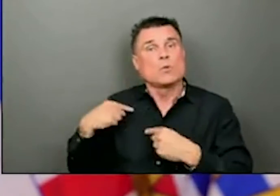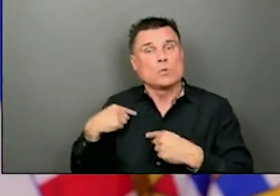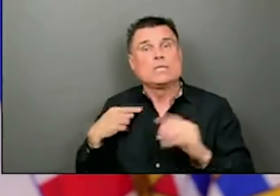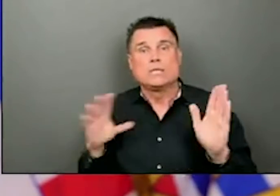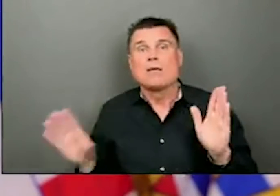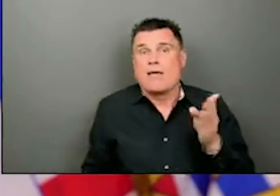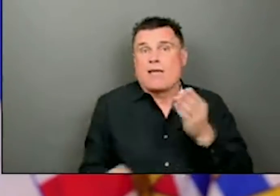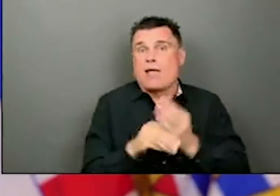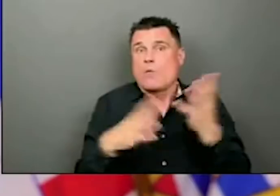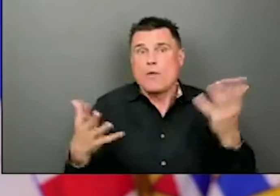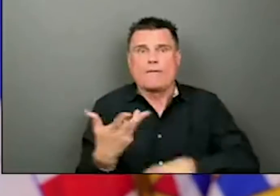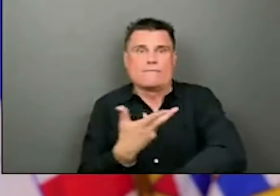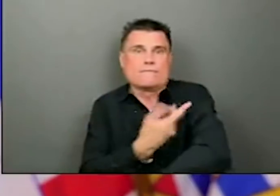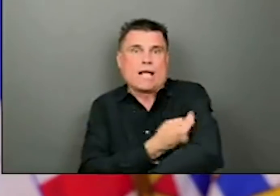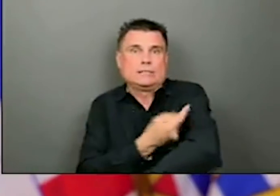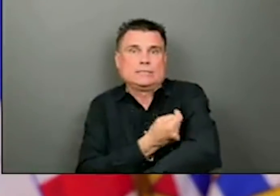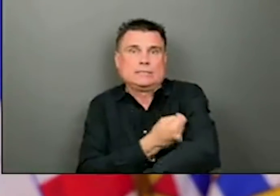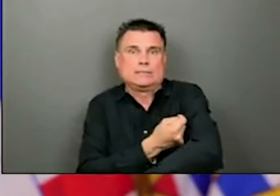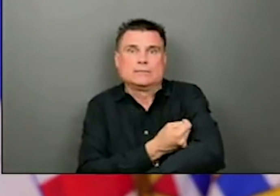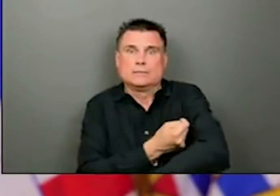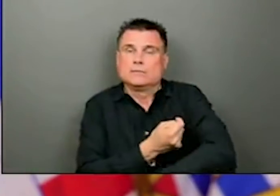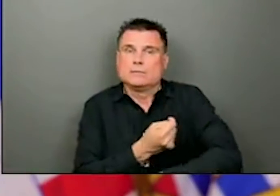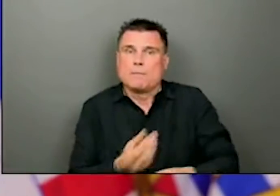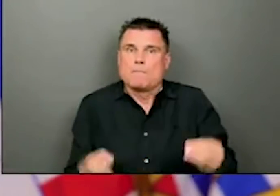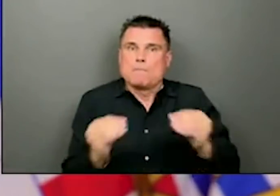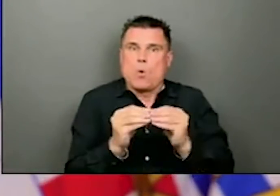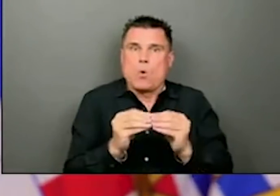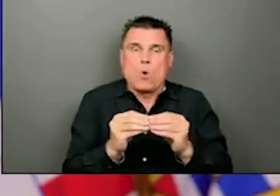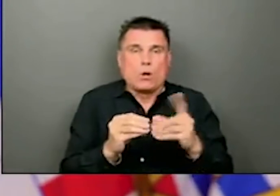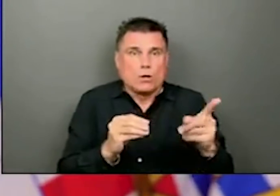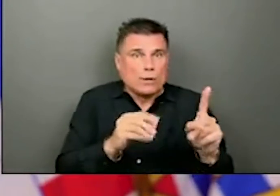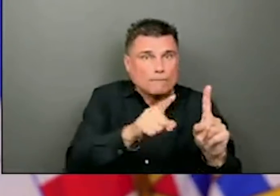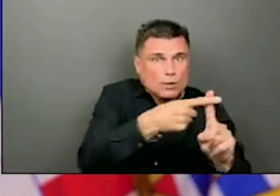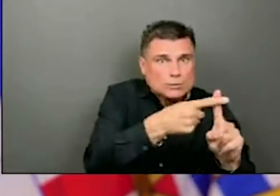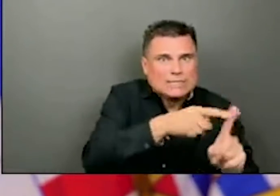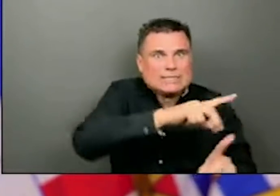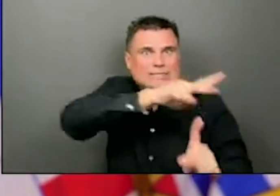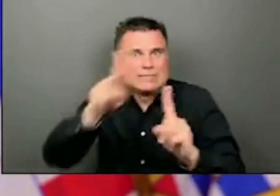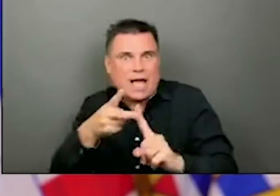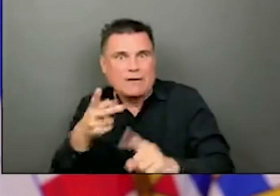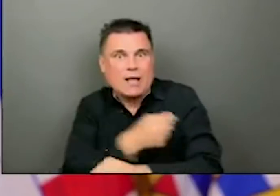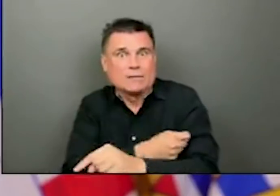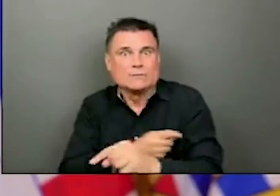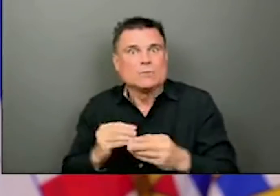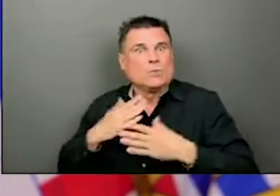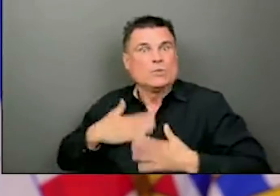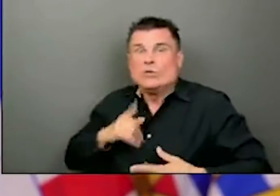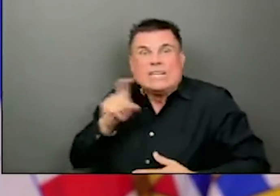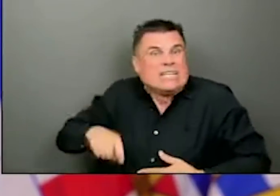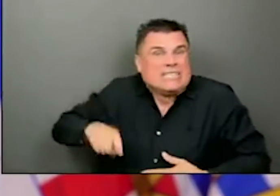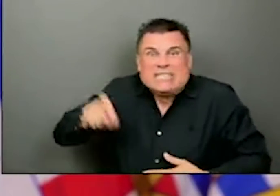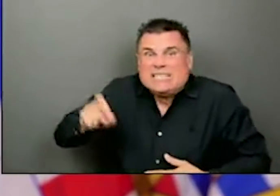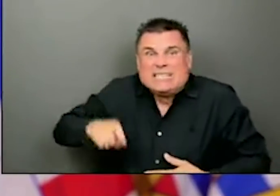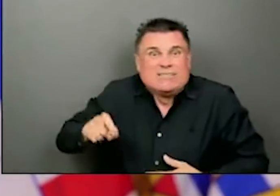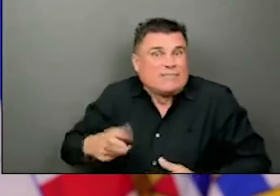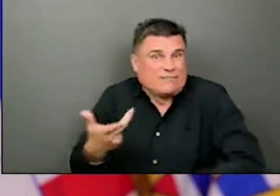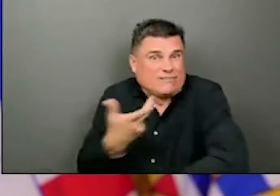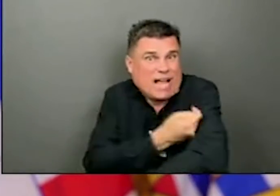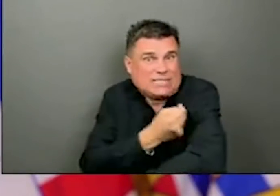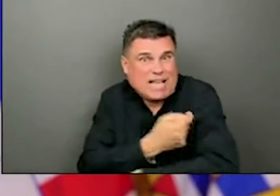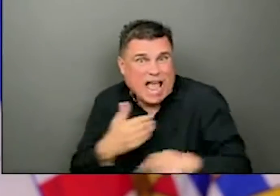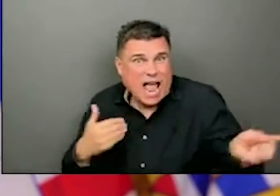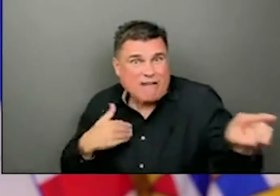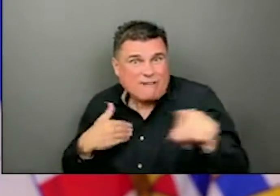us to get through this pandemic. But they are not fully protective, and they're not fully protective yet in our